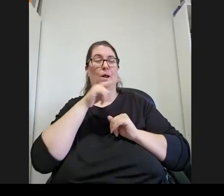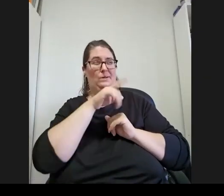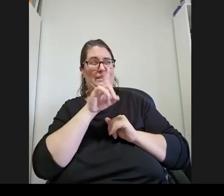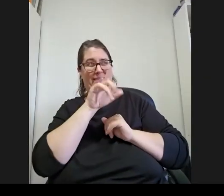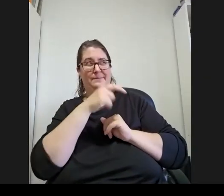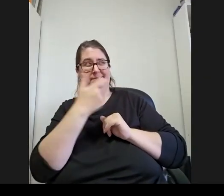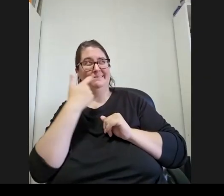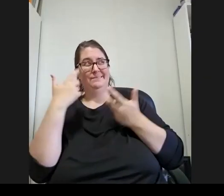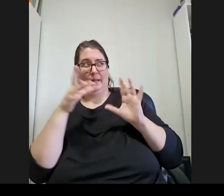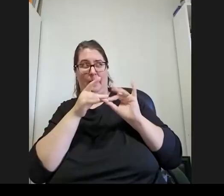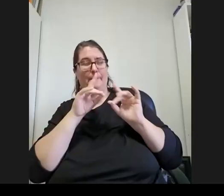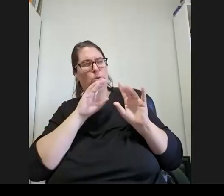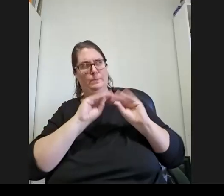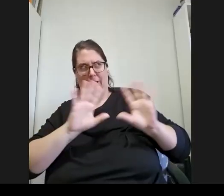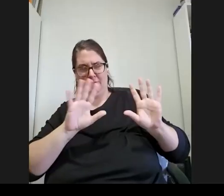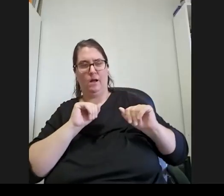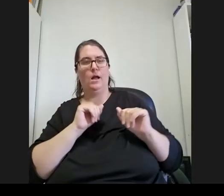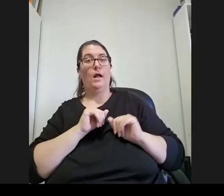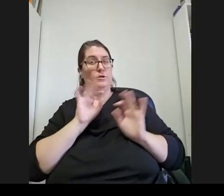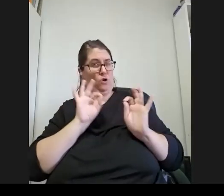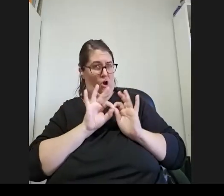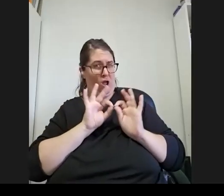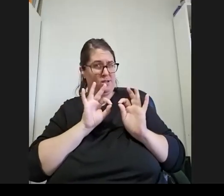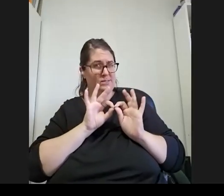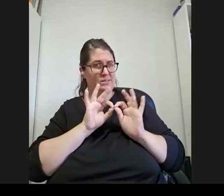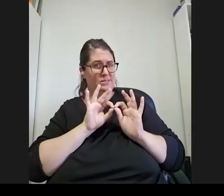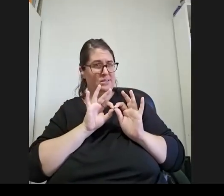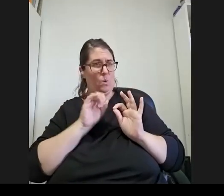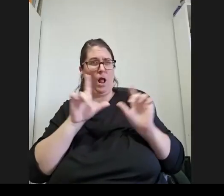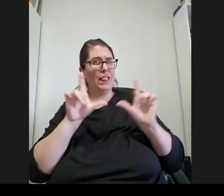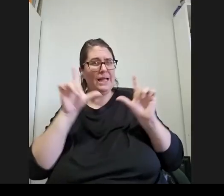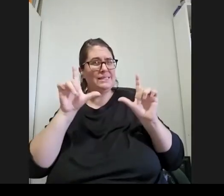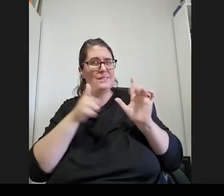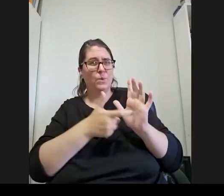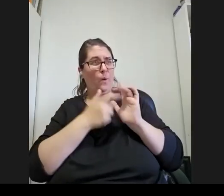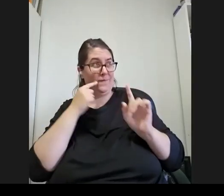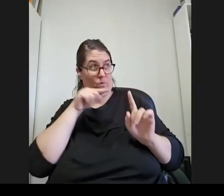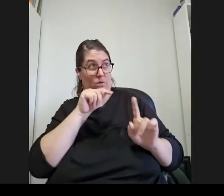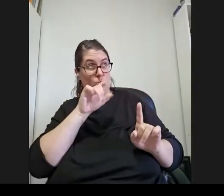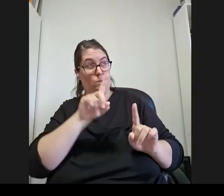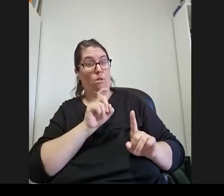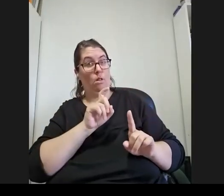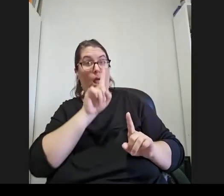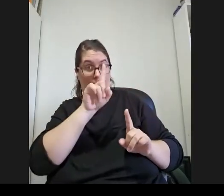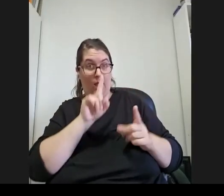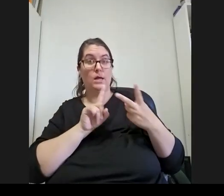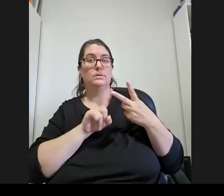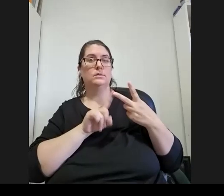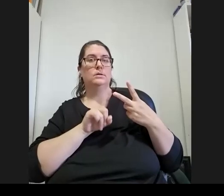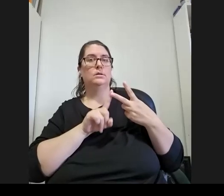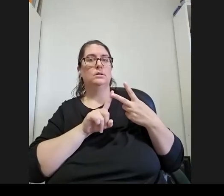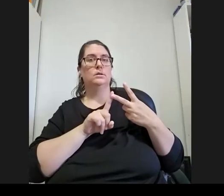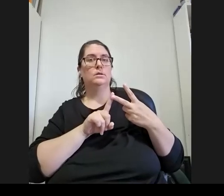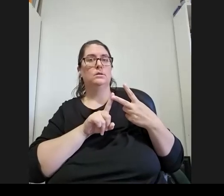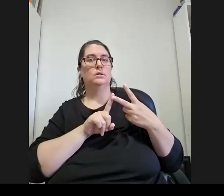but just for clarity, is there a cost and or a license required to use the tool? And are there limits